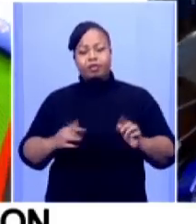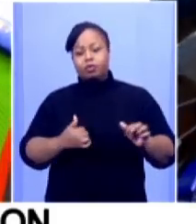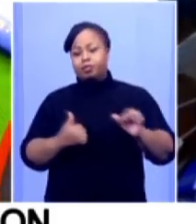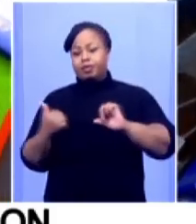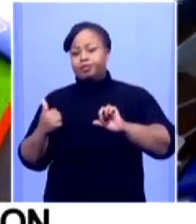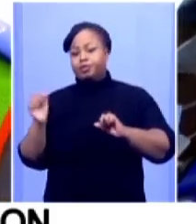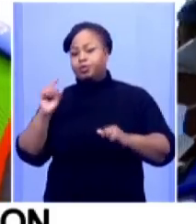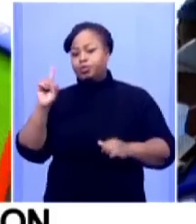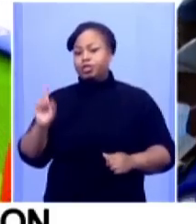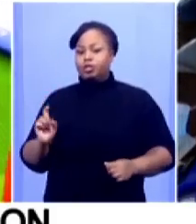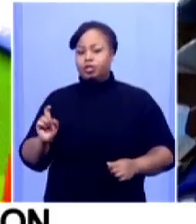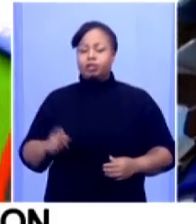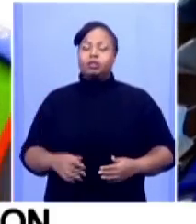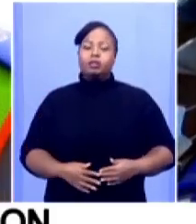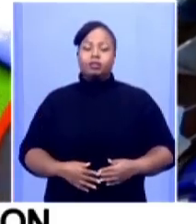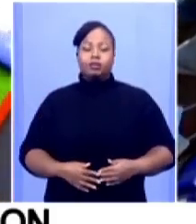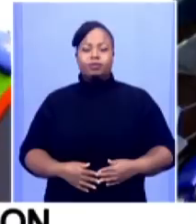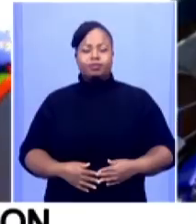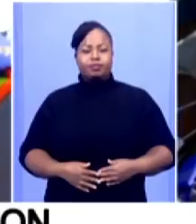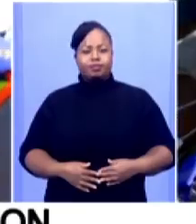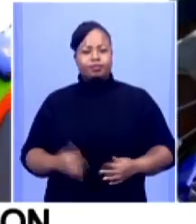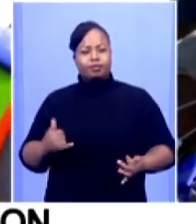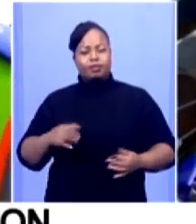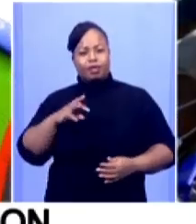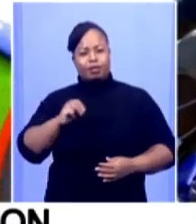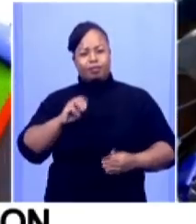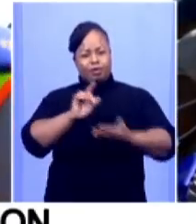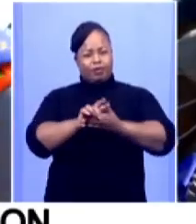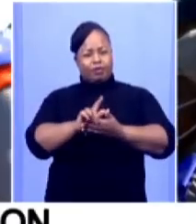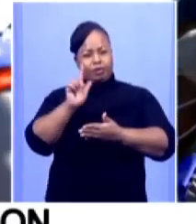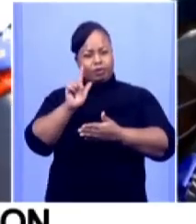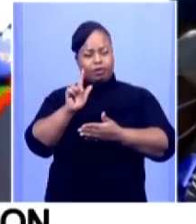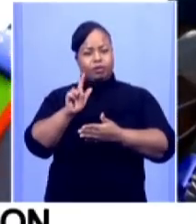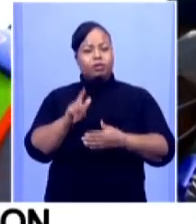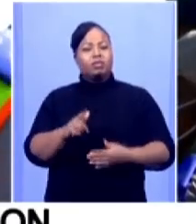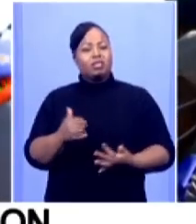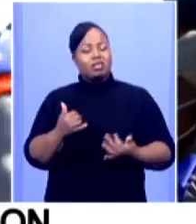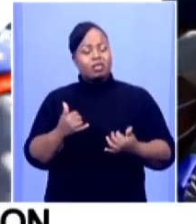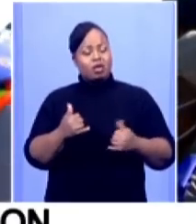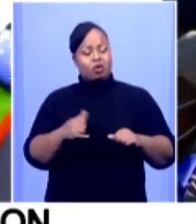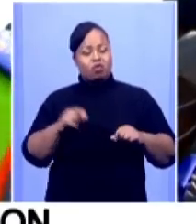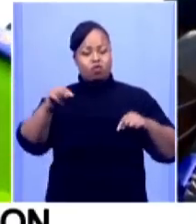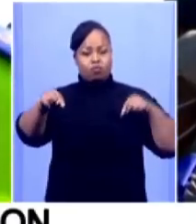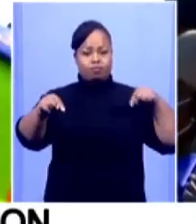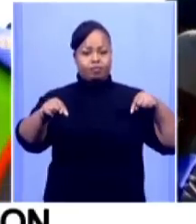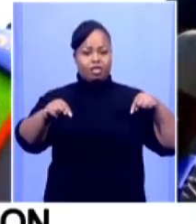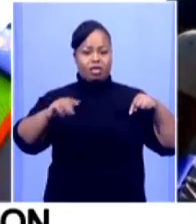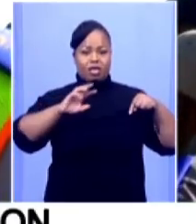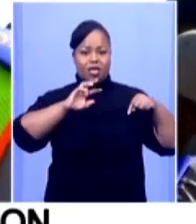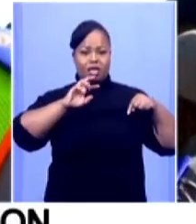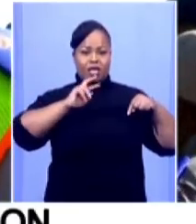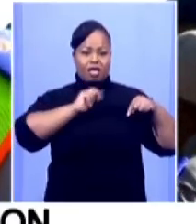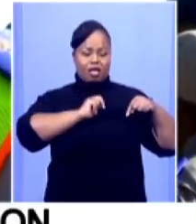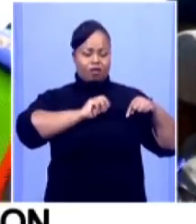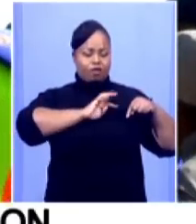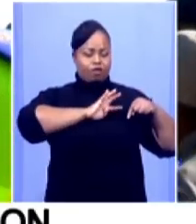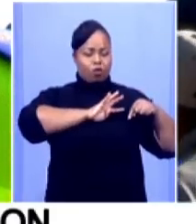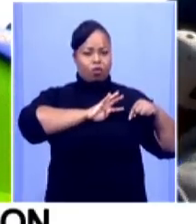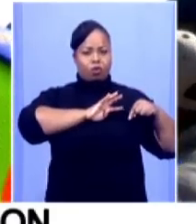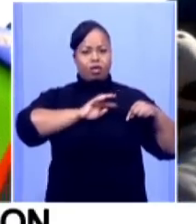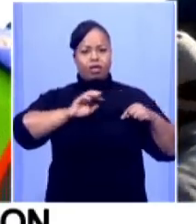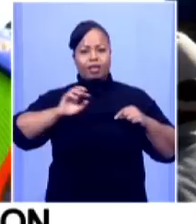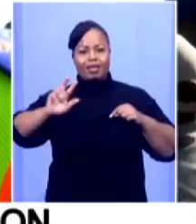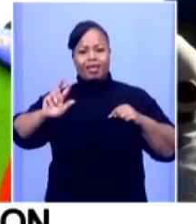is, currently M17 between N4 and K8 is closed for